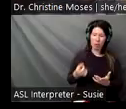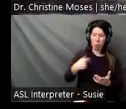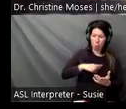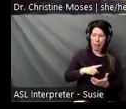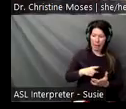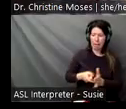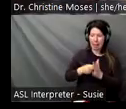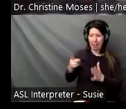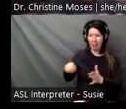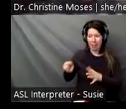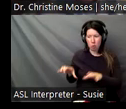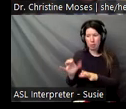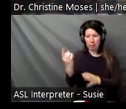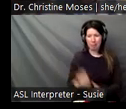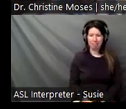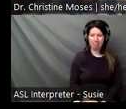do something.